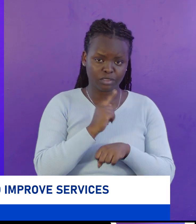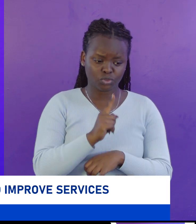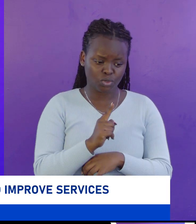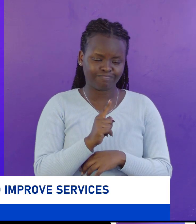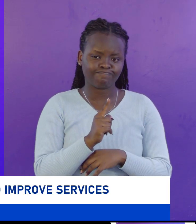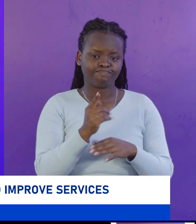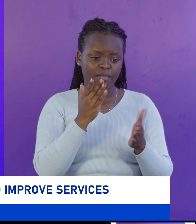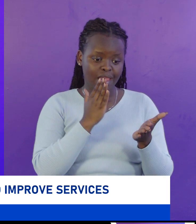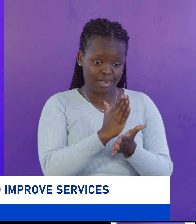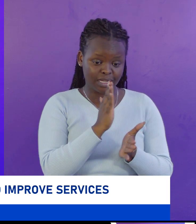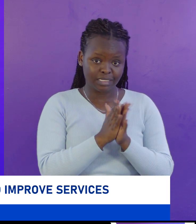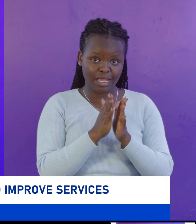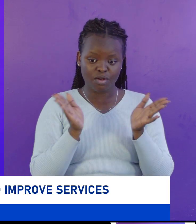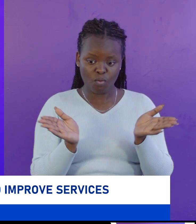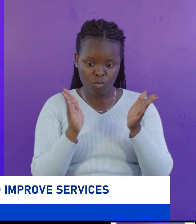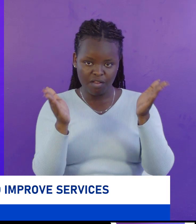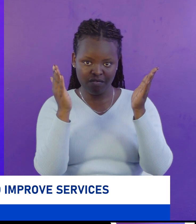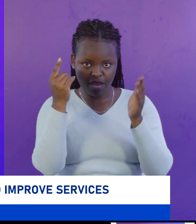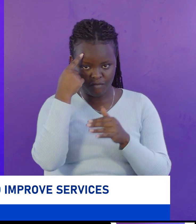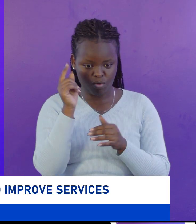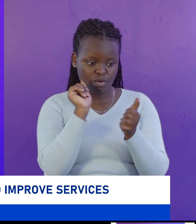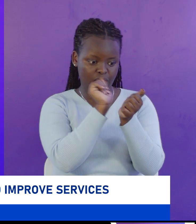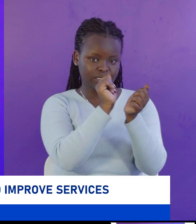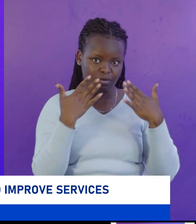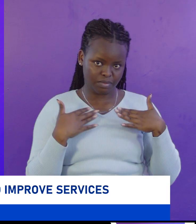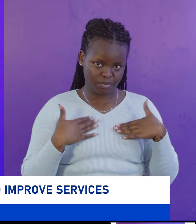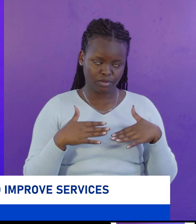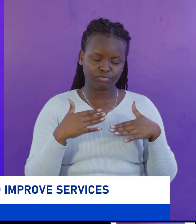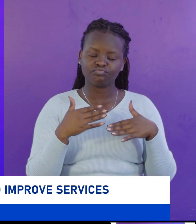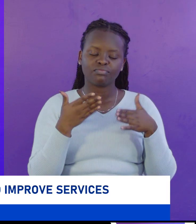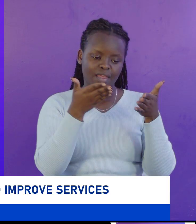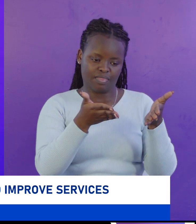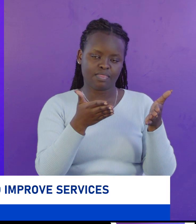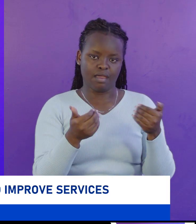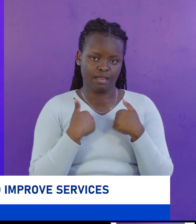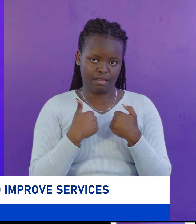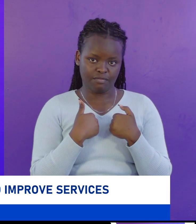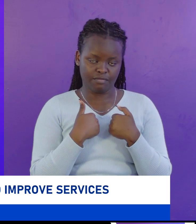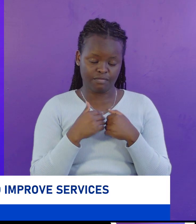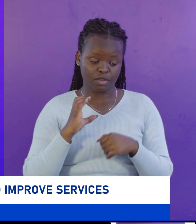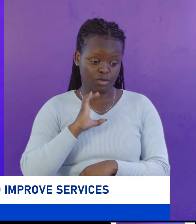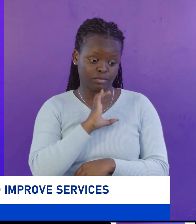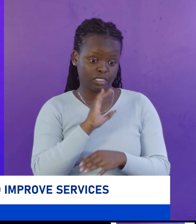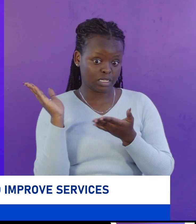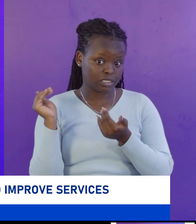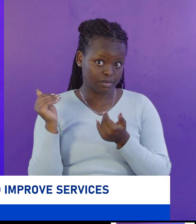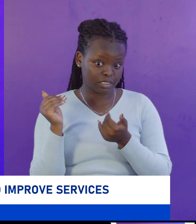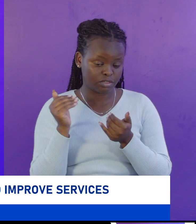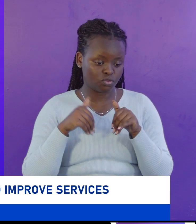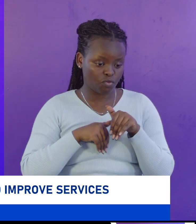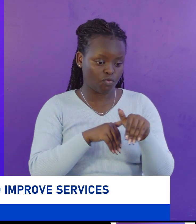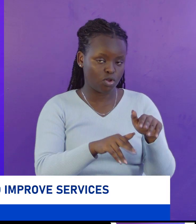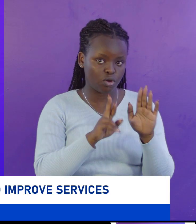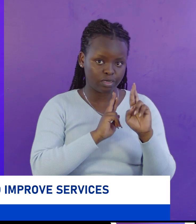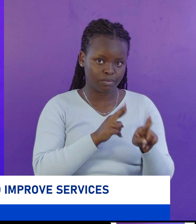regarding the rights and welfare of inmates are being upheld. The committee is expected to compile a